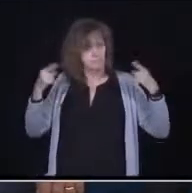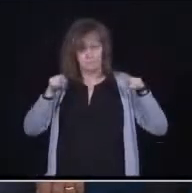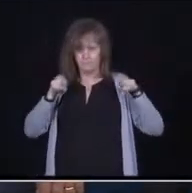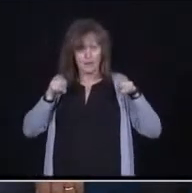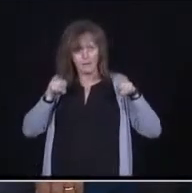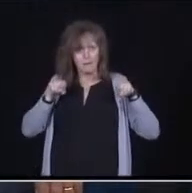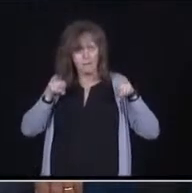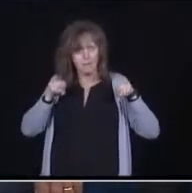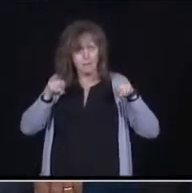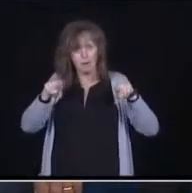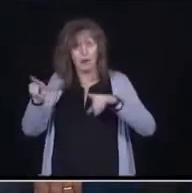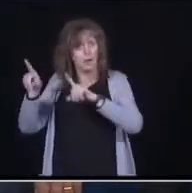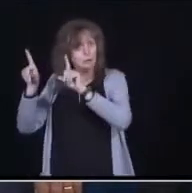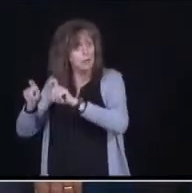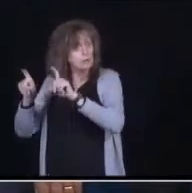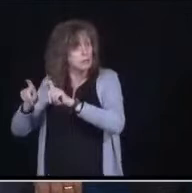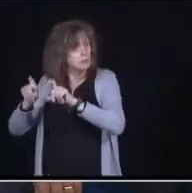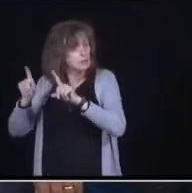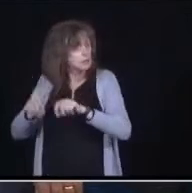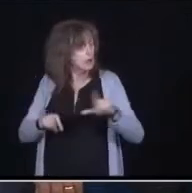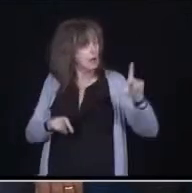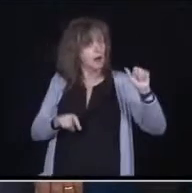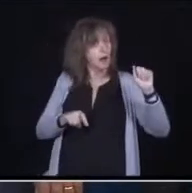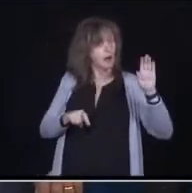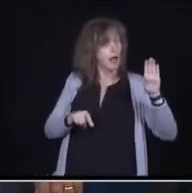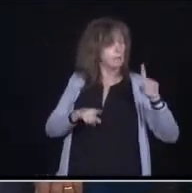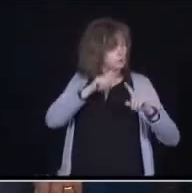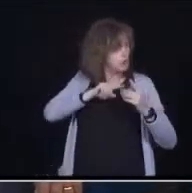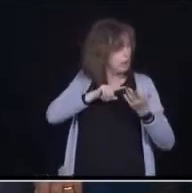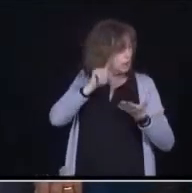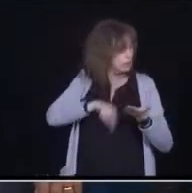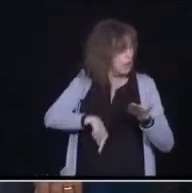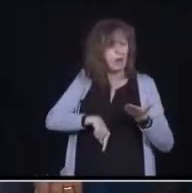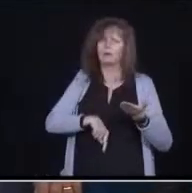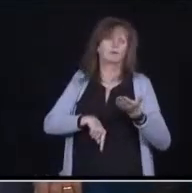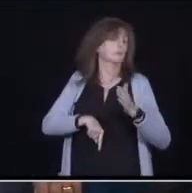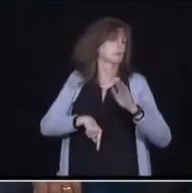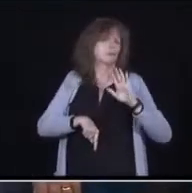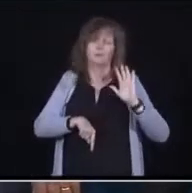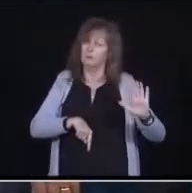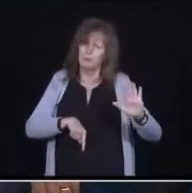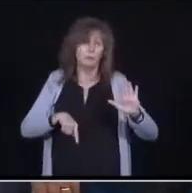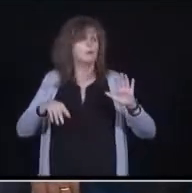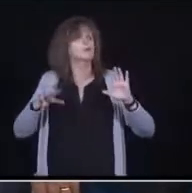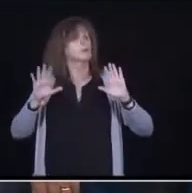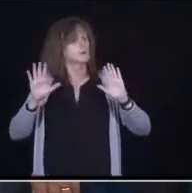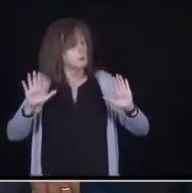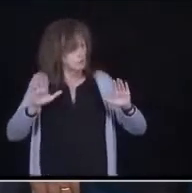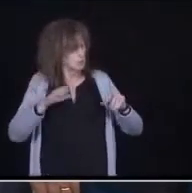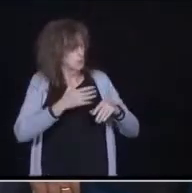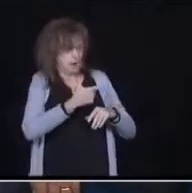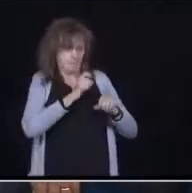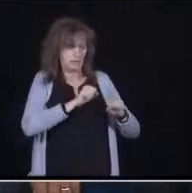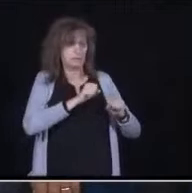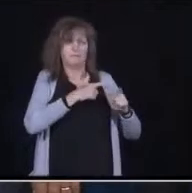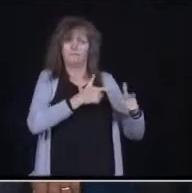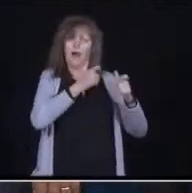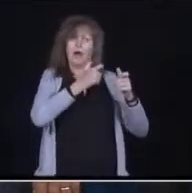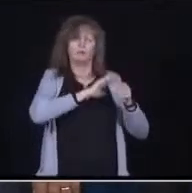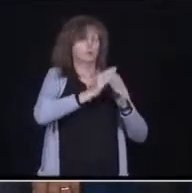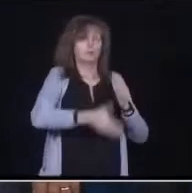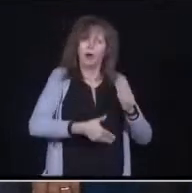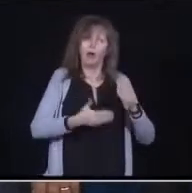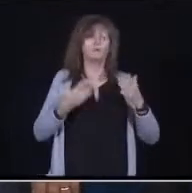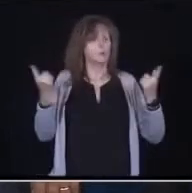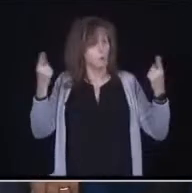have a test done in a short period of time, but it takes you 4 days or a week for the results to come back. So we're moving forward with both